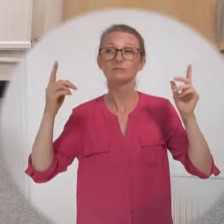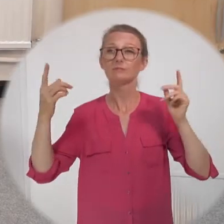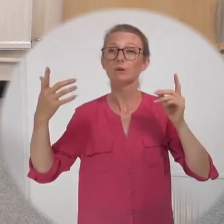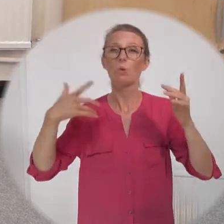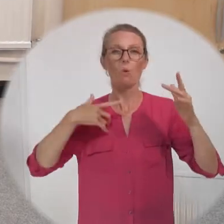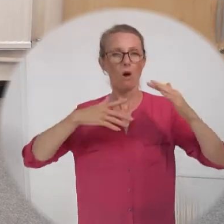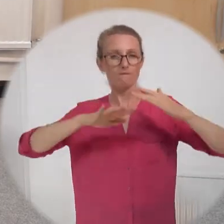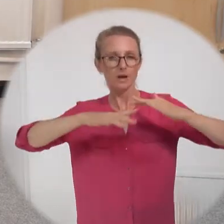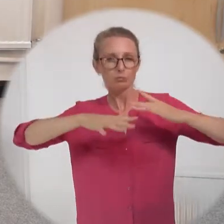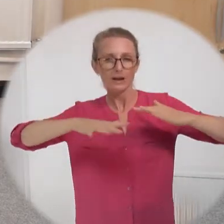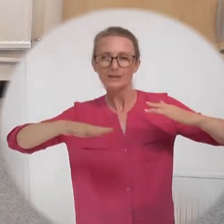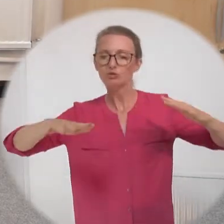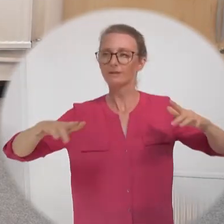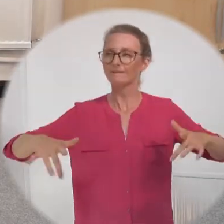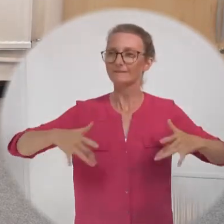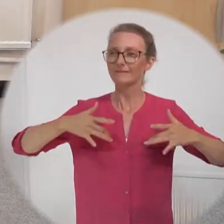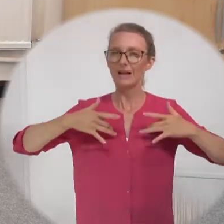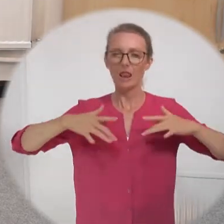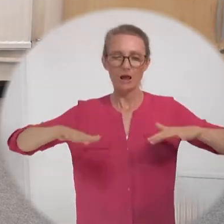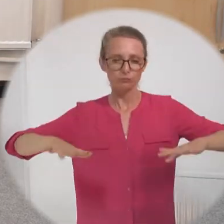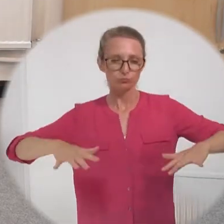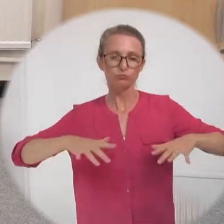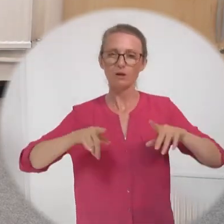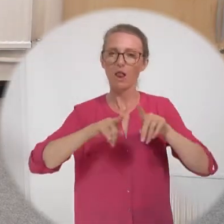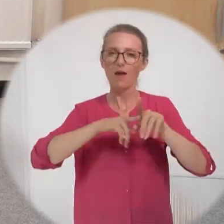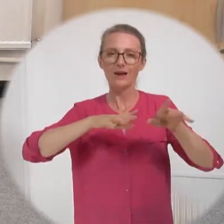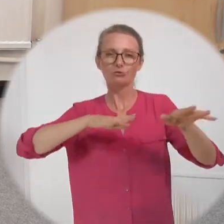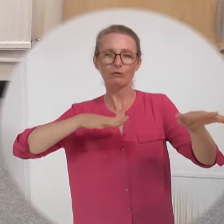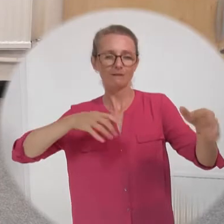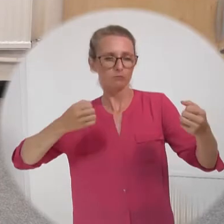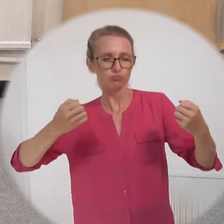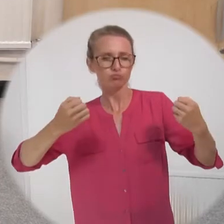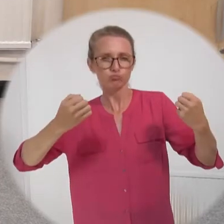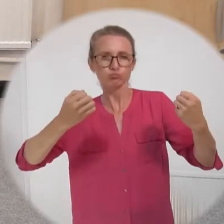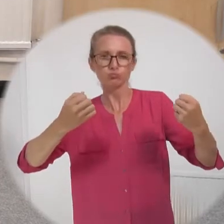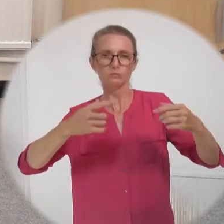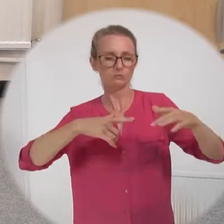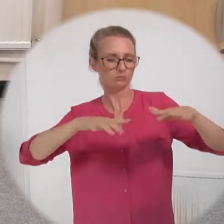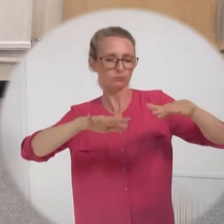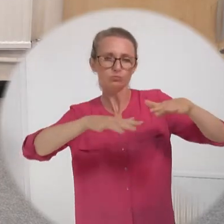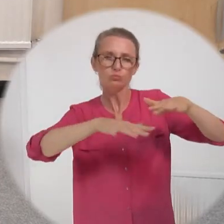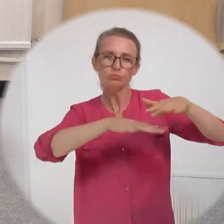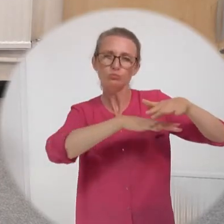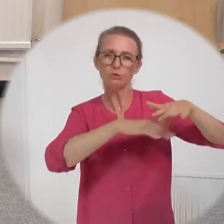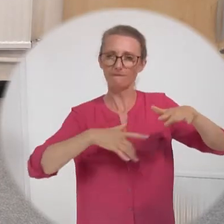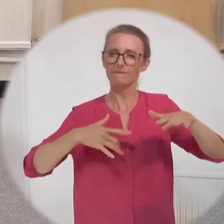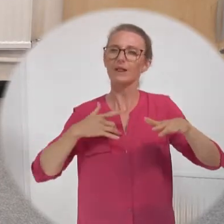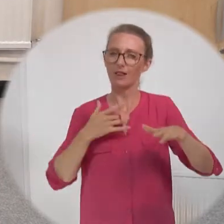example, the traffic going past, it gets a rumble, and you can actually feel that in your feet through the ground.